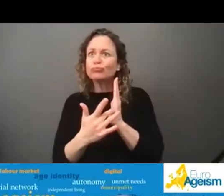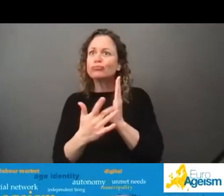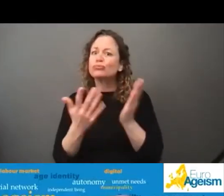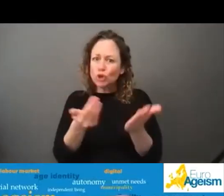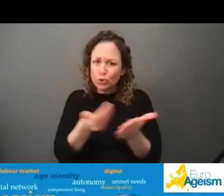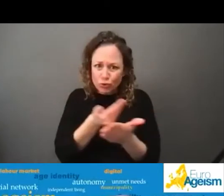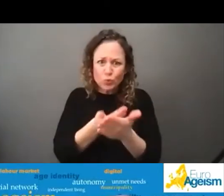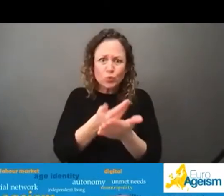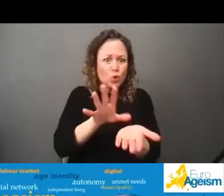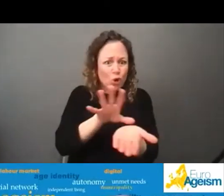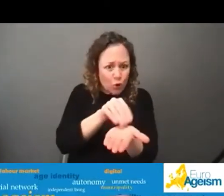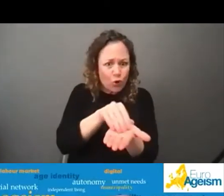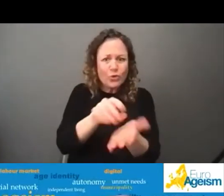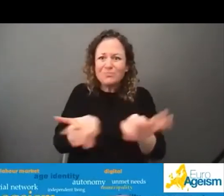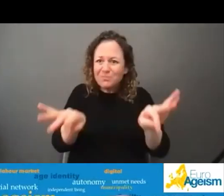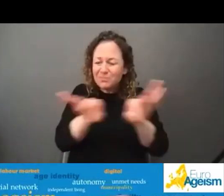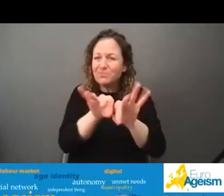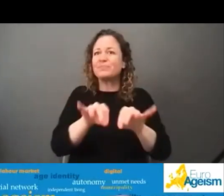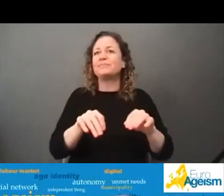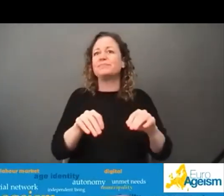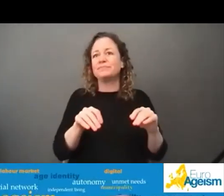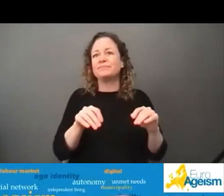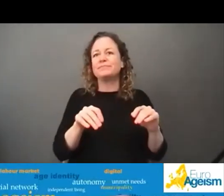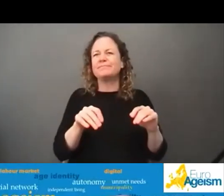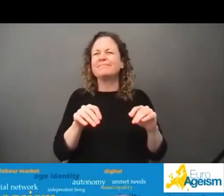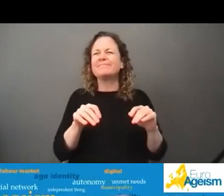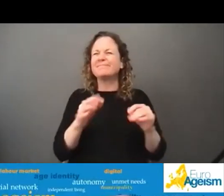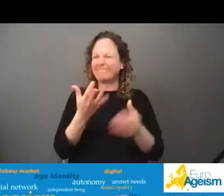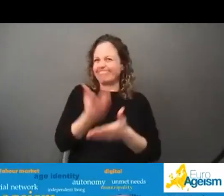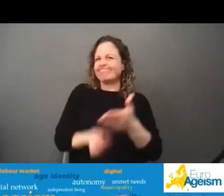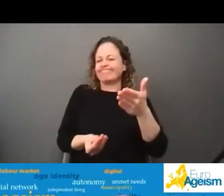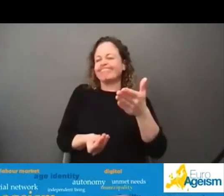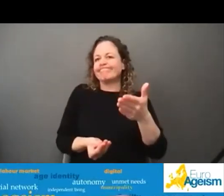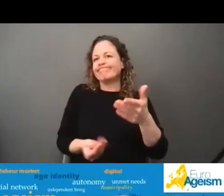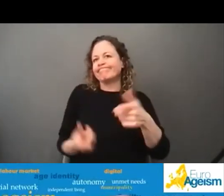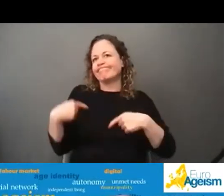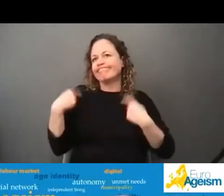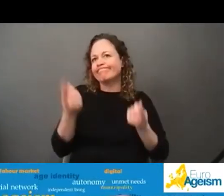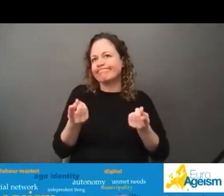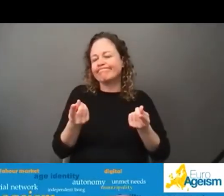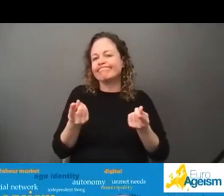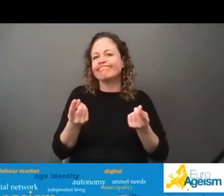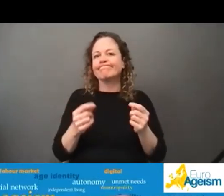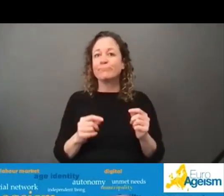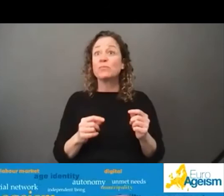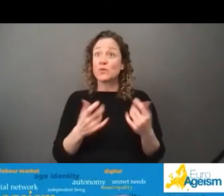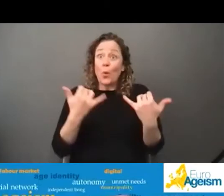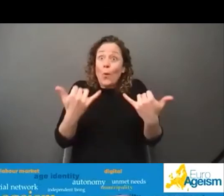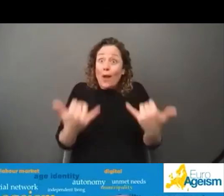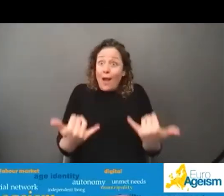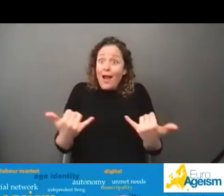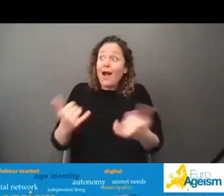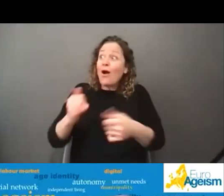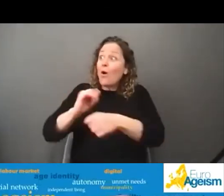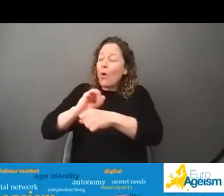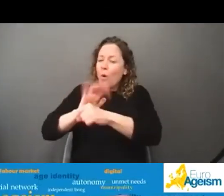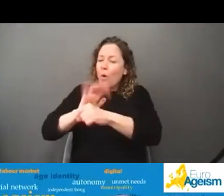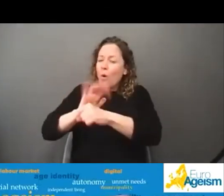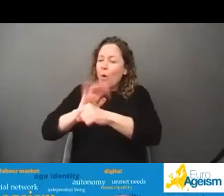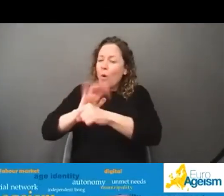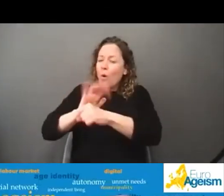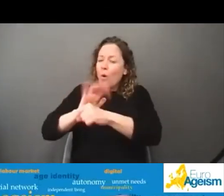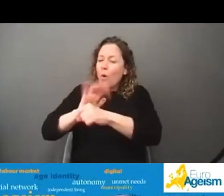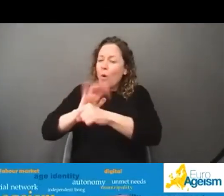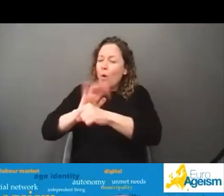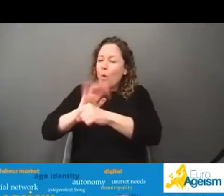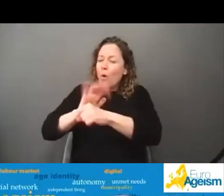kind of look and deep dive into it. So the opportunity is really to look at a convention for the